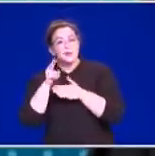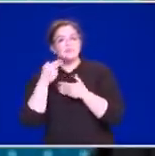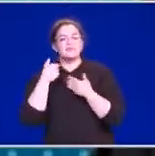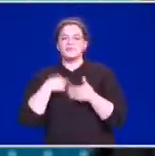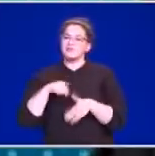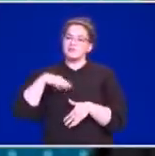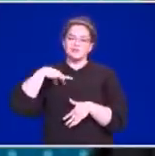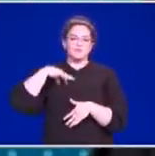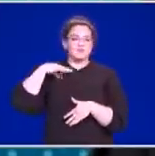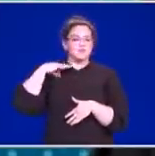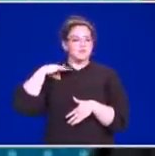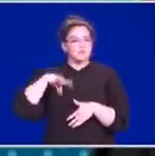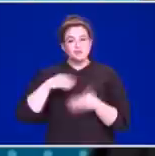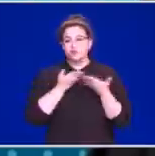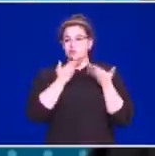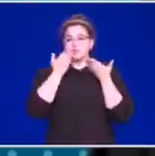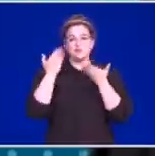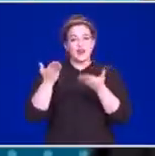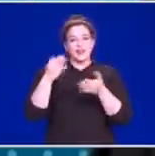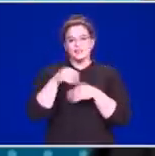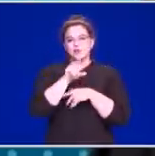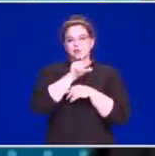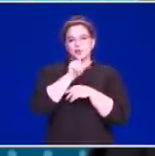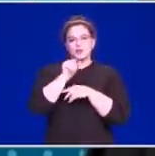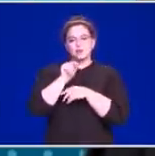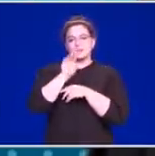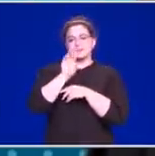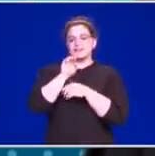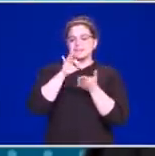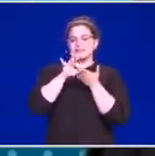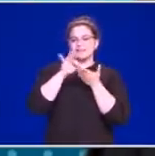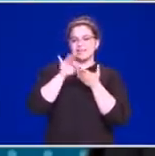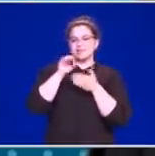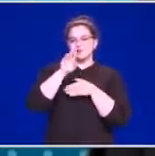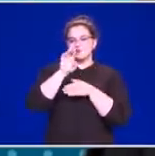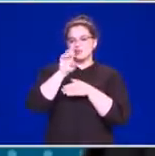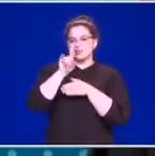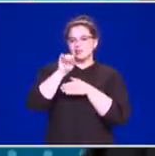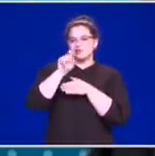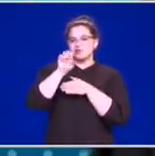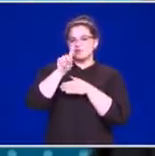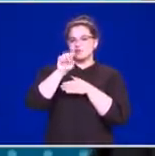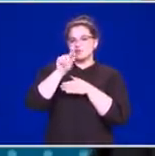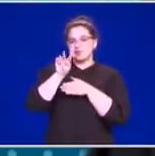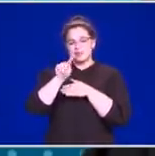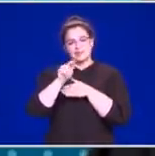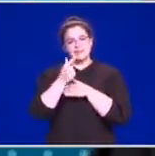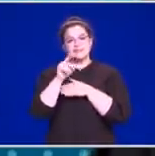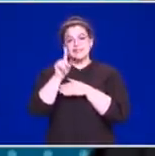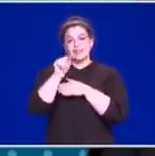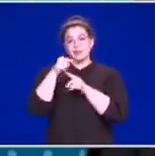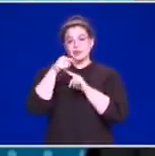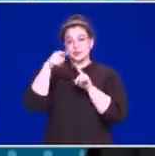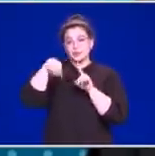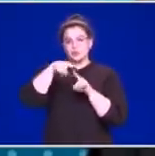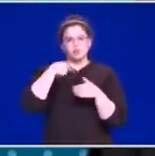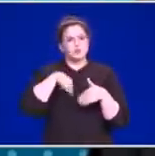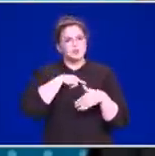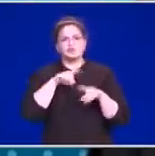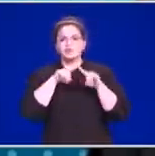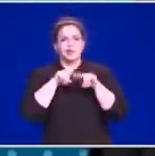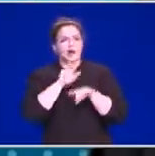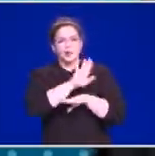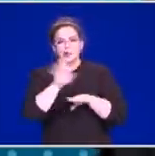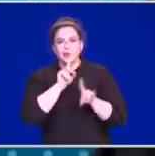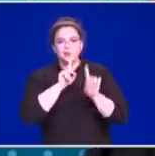to provide the 2020 Census Redistricting Data Summary Files to you. We relied heavily on your responses to the